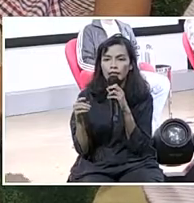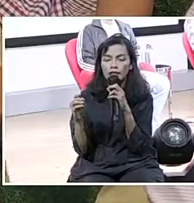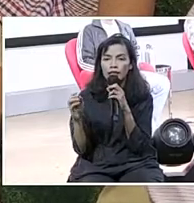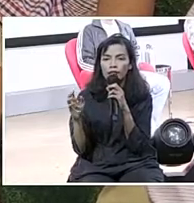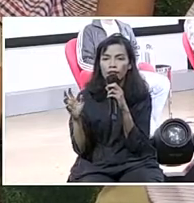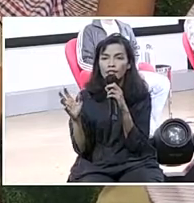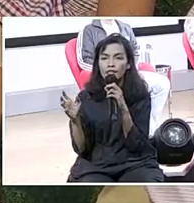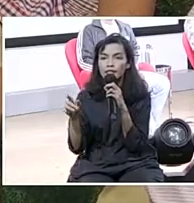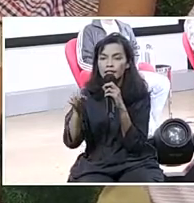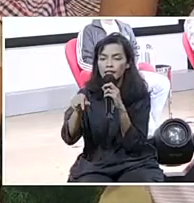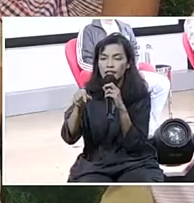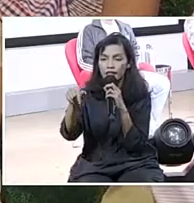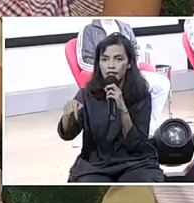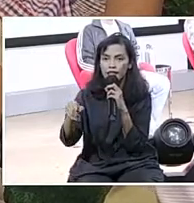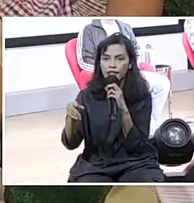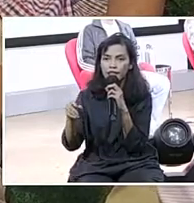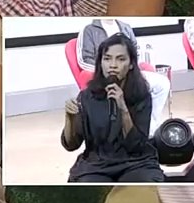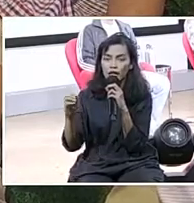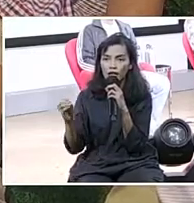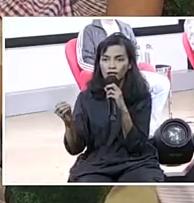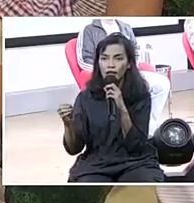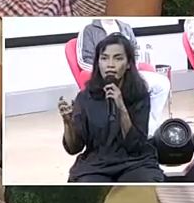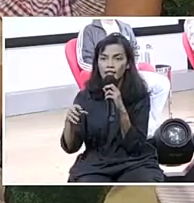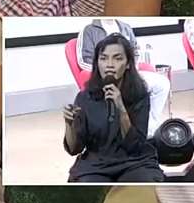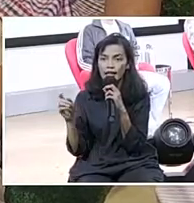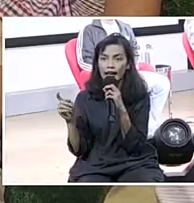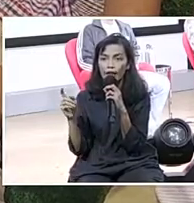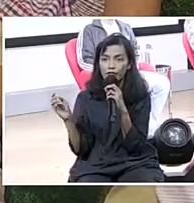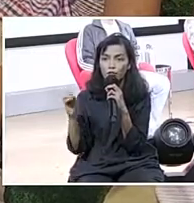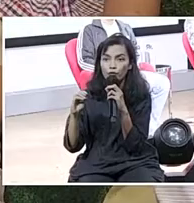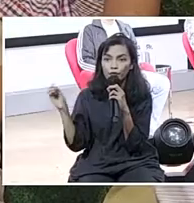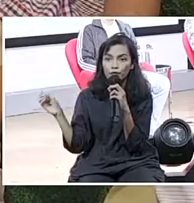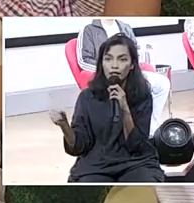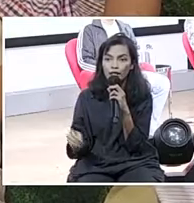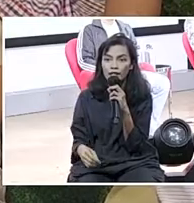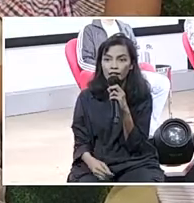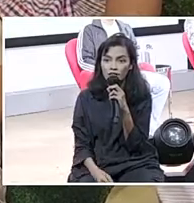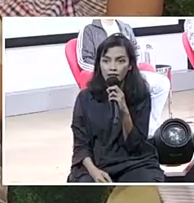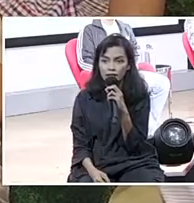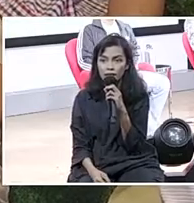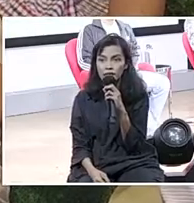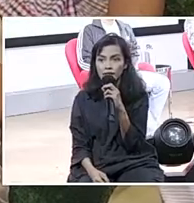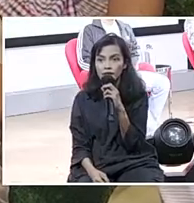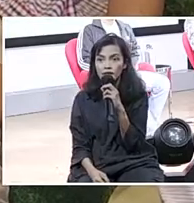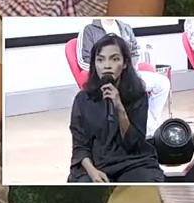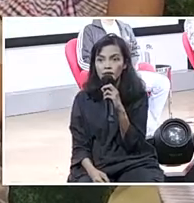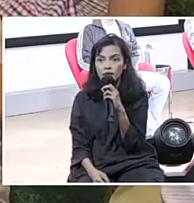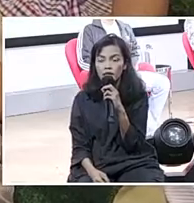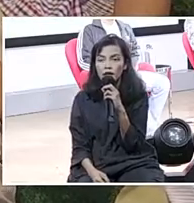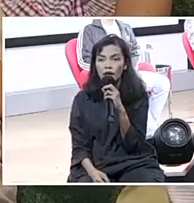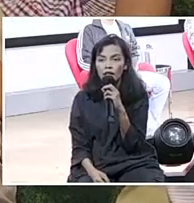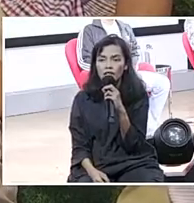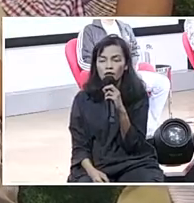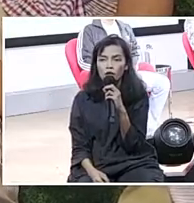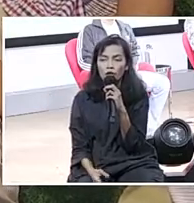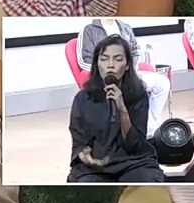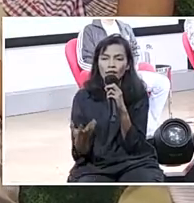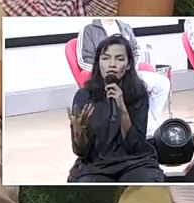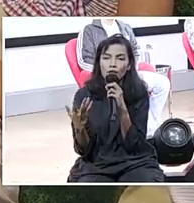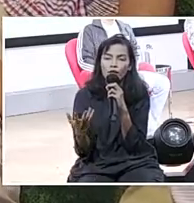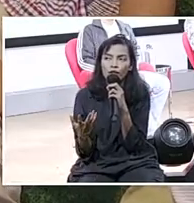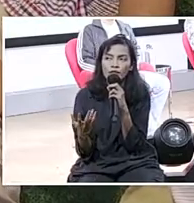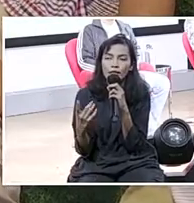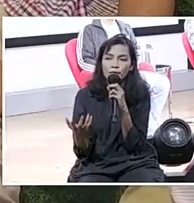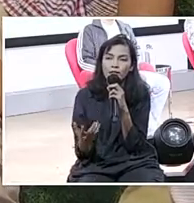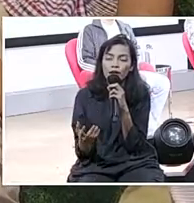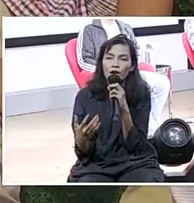in, for instance, in here in Jakarta, and then they have to move to another country, so what is